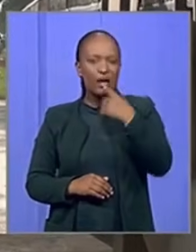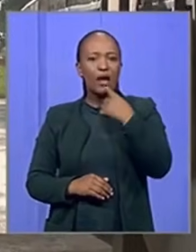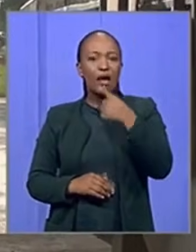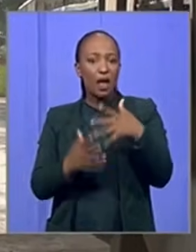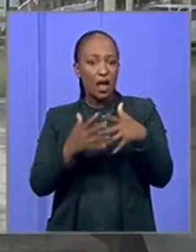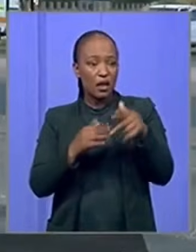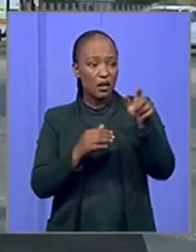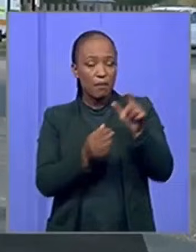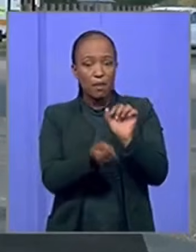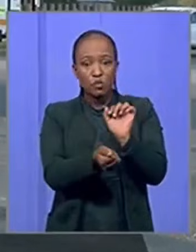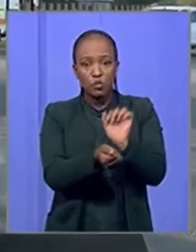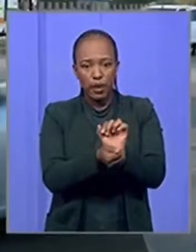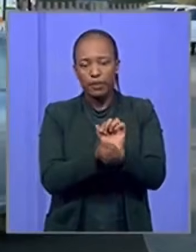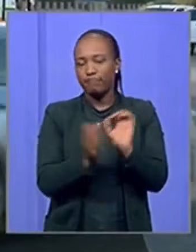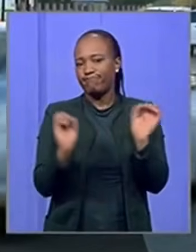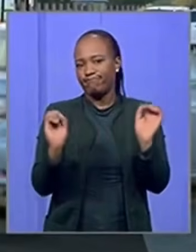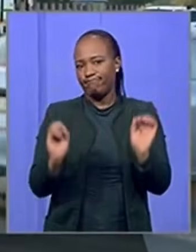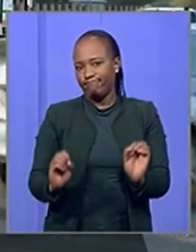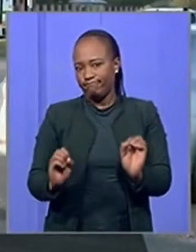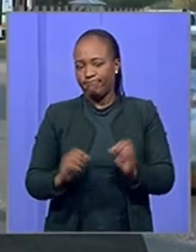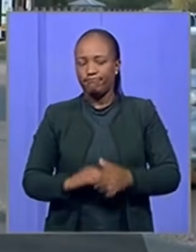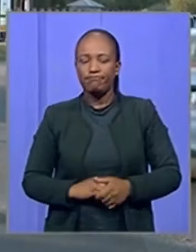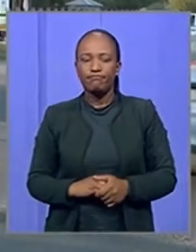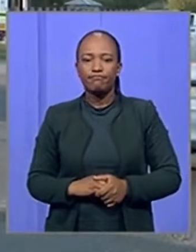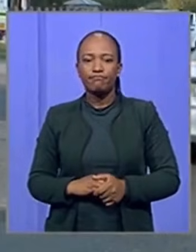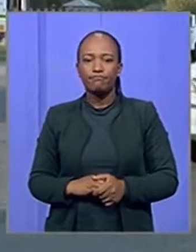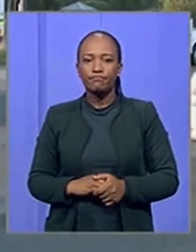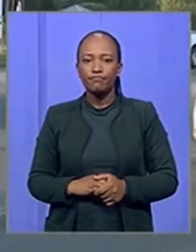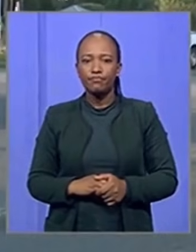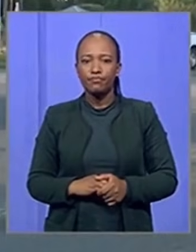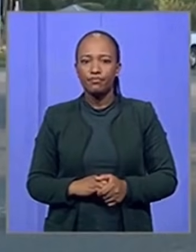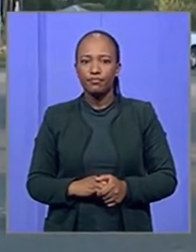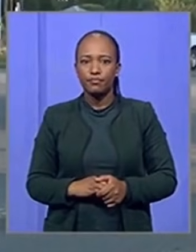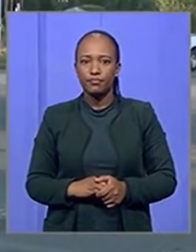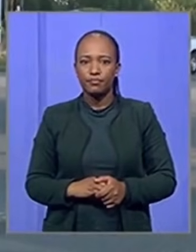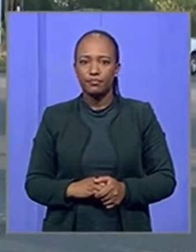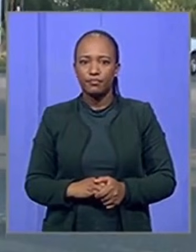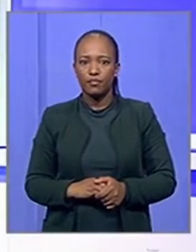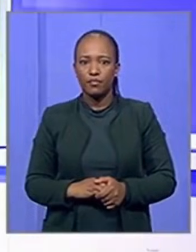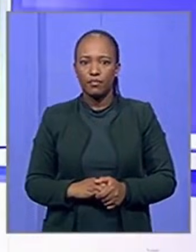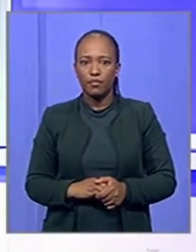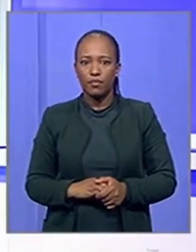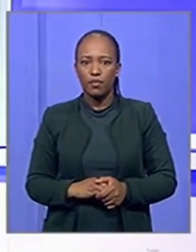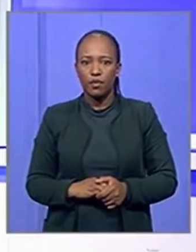tshwerweng. Sentle English, SABC News, Mahikeng.